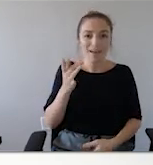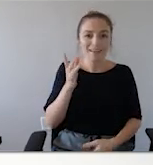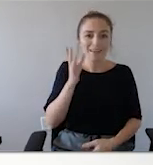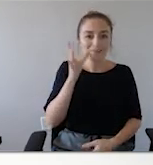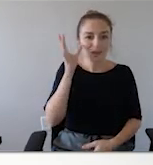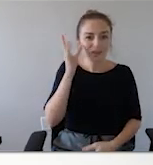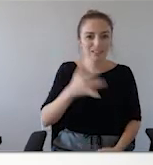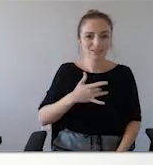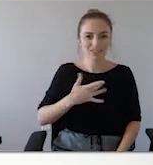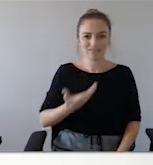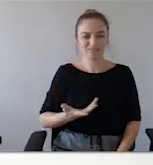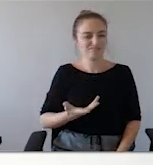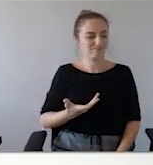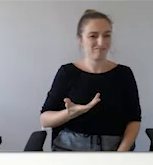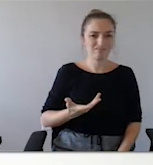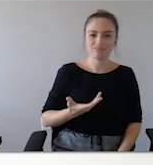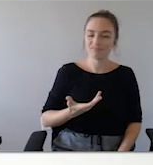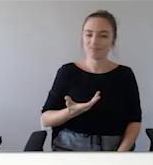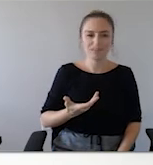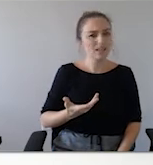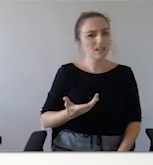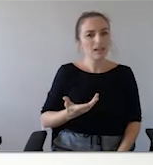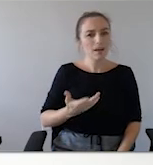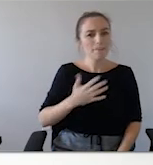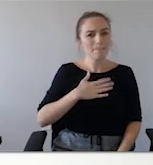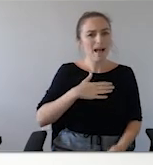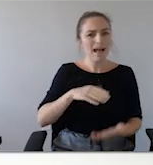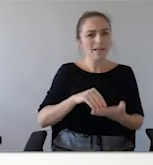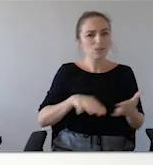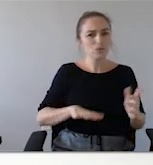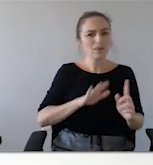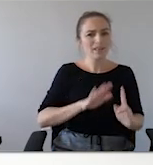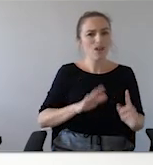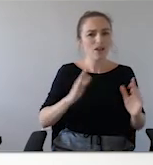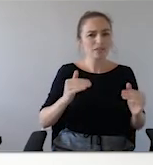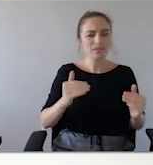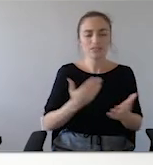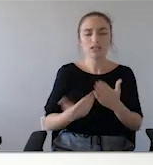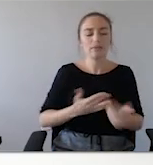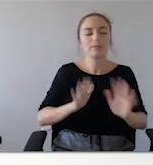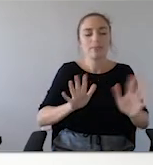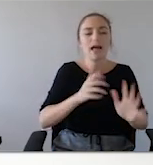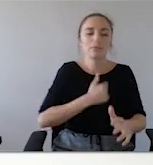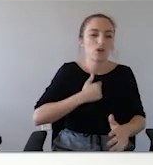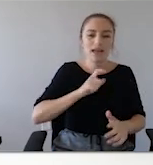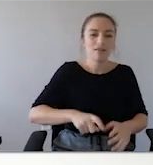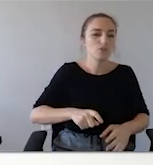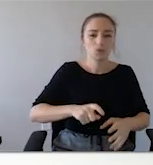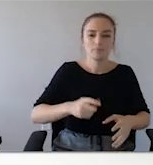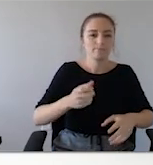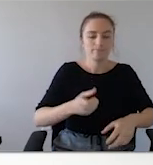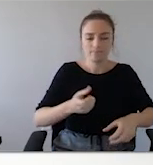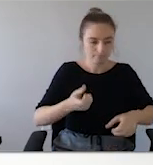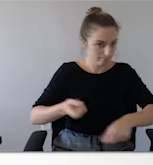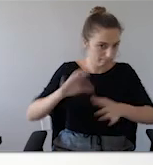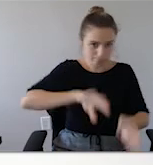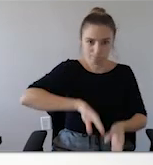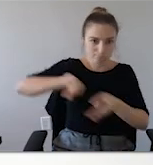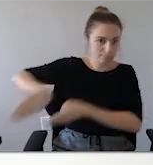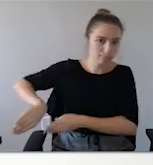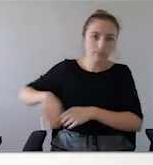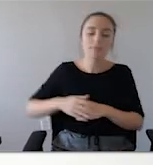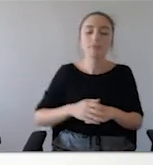like, what are the expectations for my student? So, all right, I gotta kind of move so we can get, okay, so inclusion, if